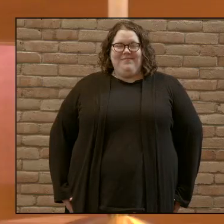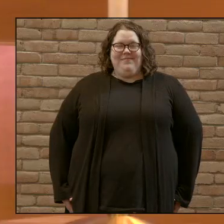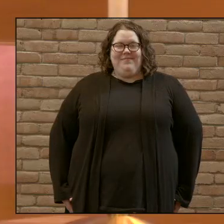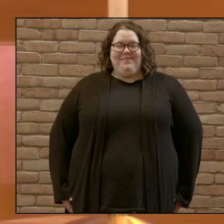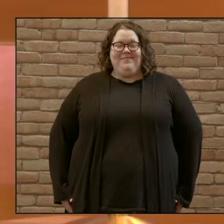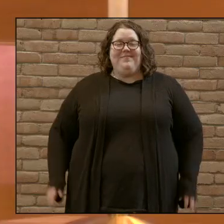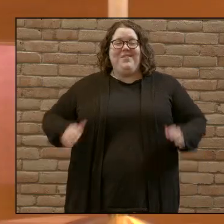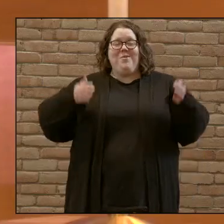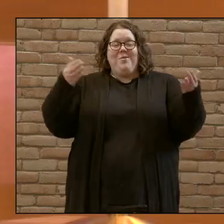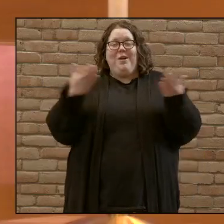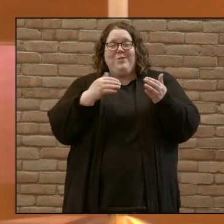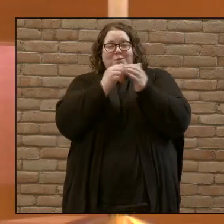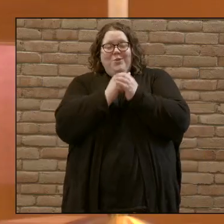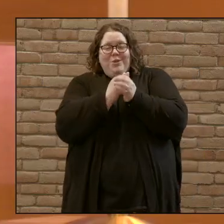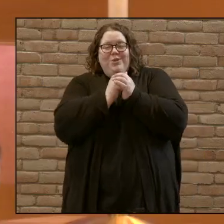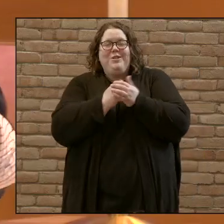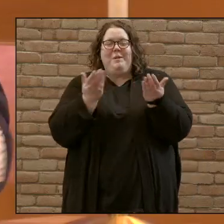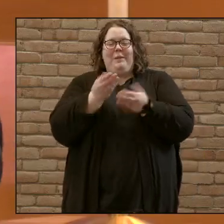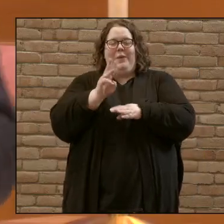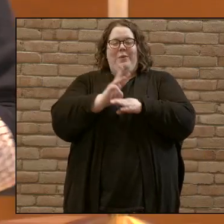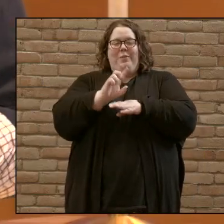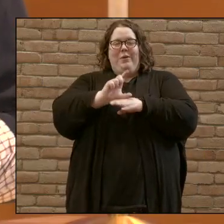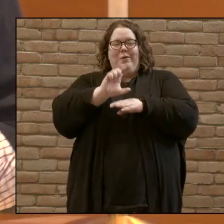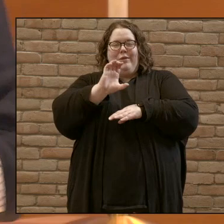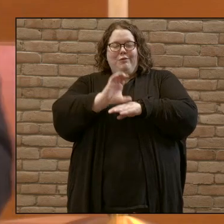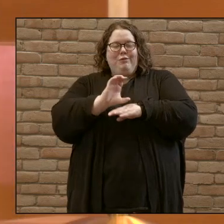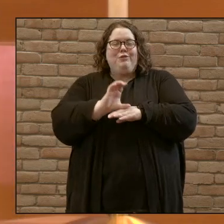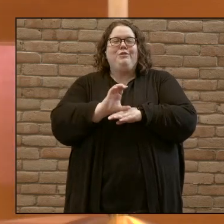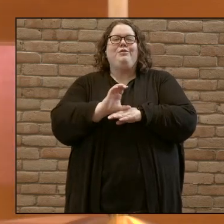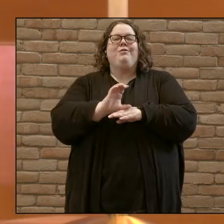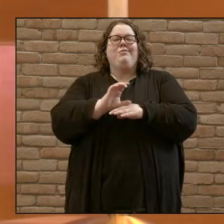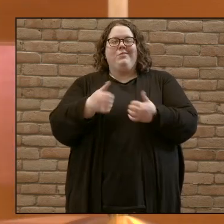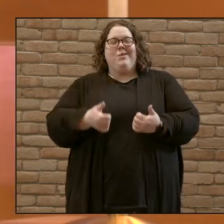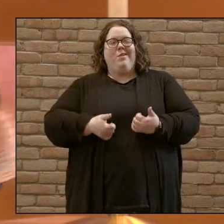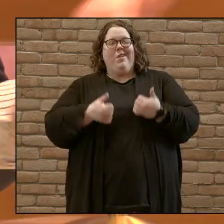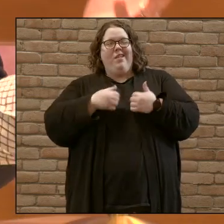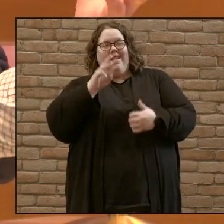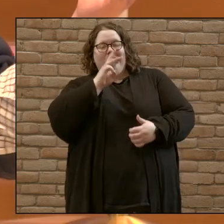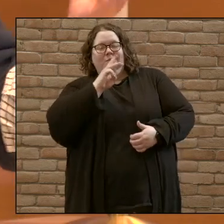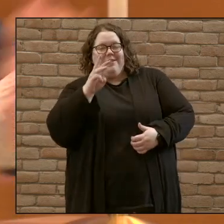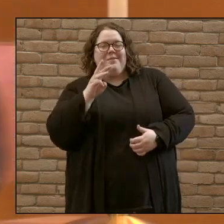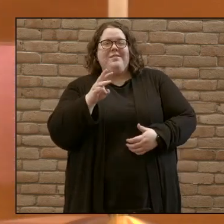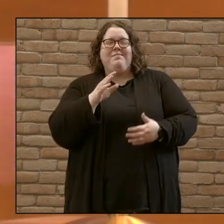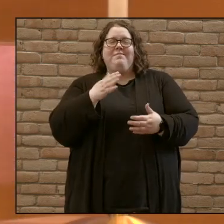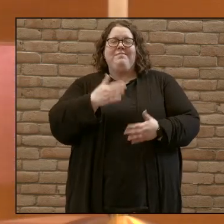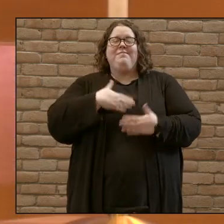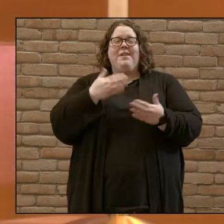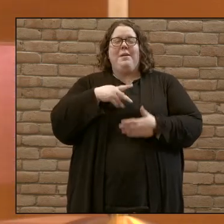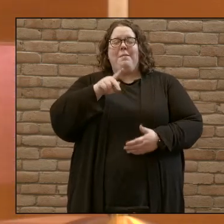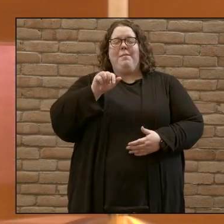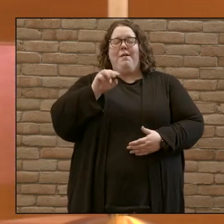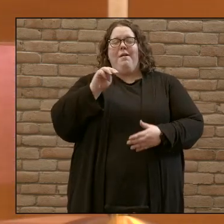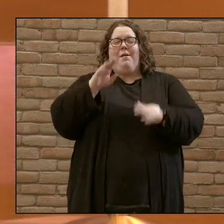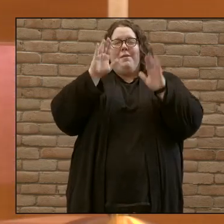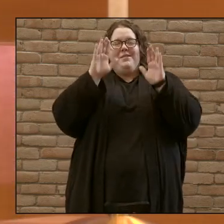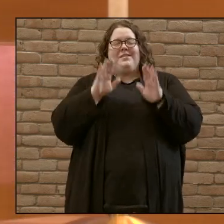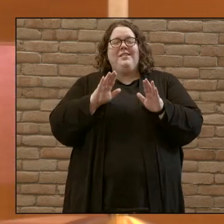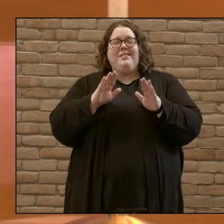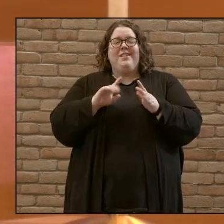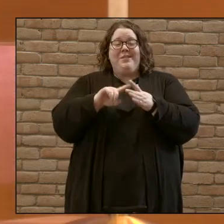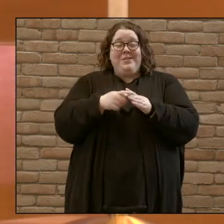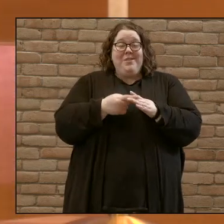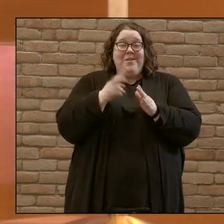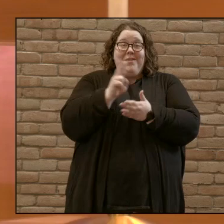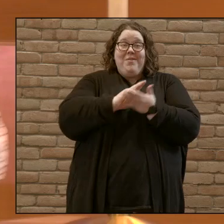Welcome into worship here at Woodbury Lutheran Church and live.woodburylutheran.org. Happy Palm Sunday to you. Happy start of Holy Week